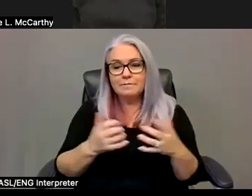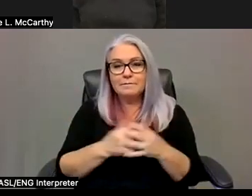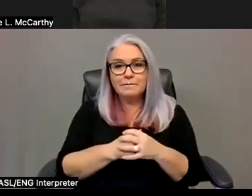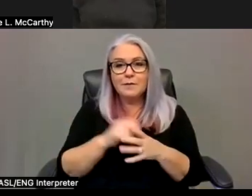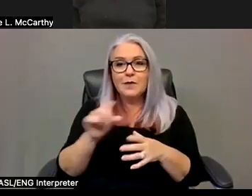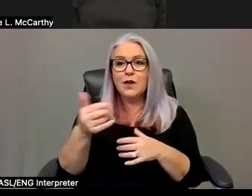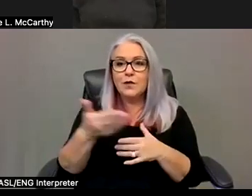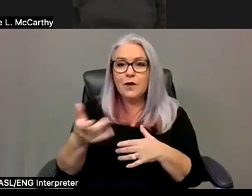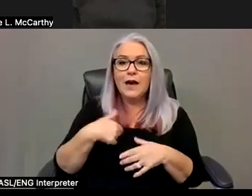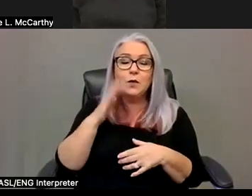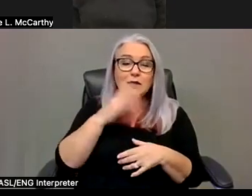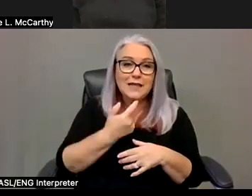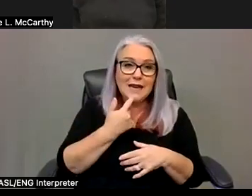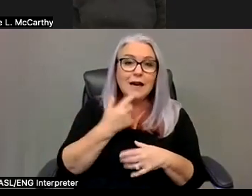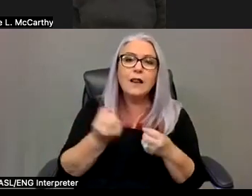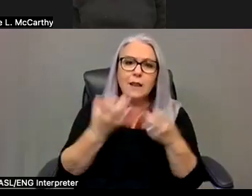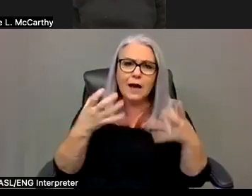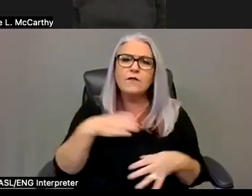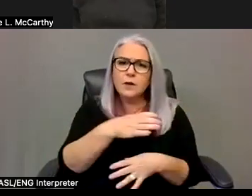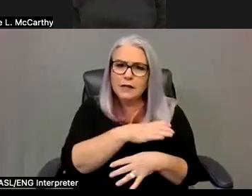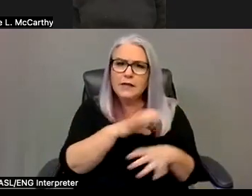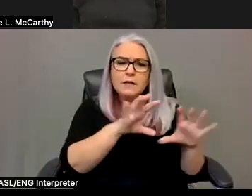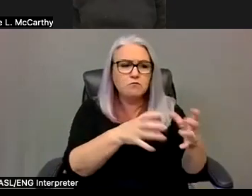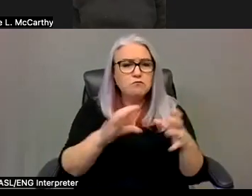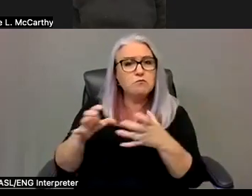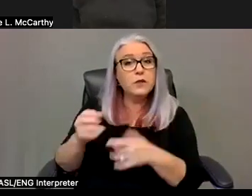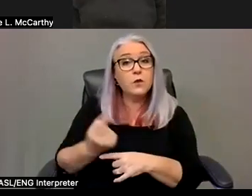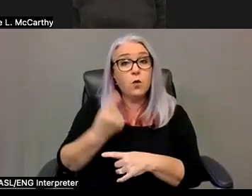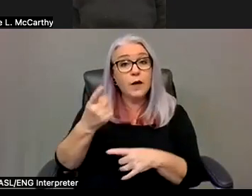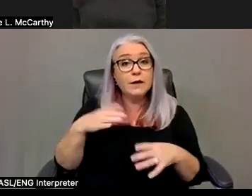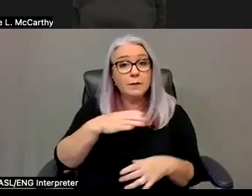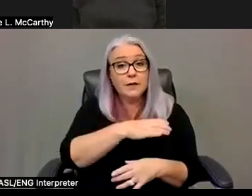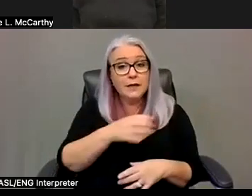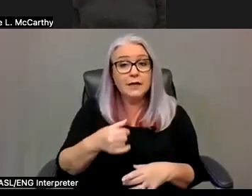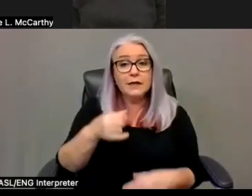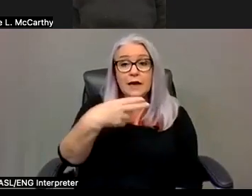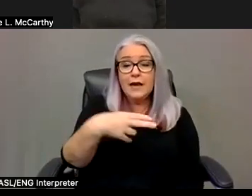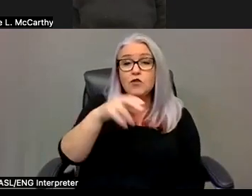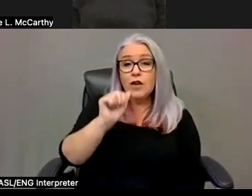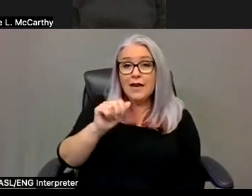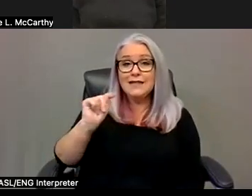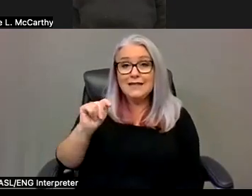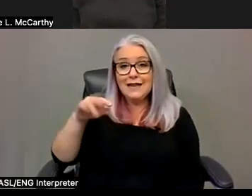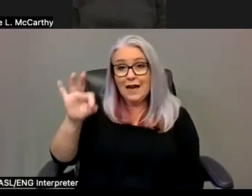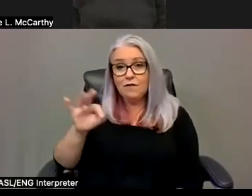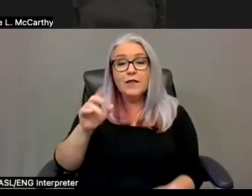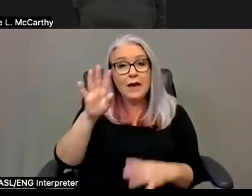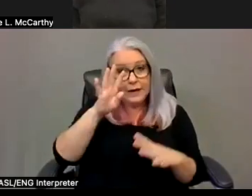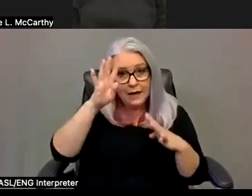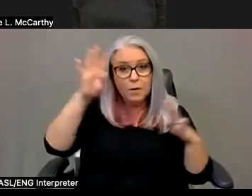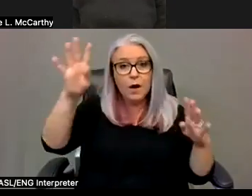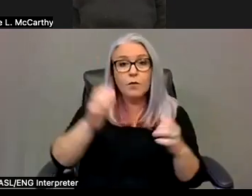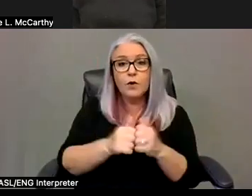The other thing I'll say is, yeah, there's lots of committees, but the one committee that really mattered, which was the HATF that came up with the ADU